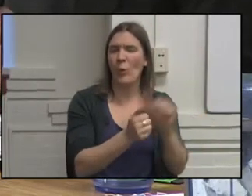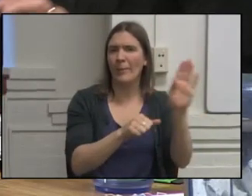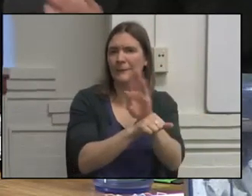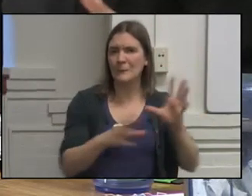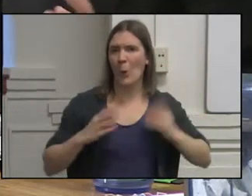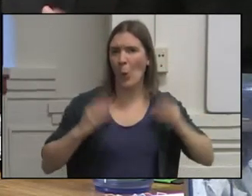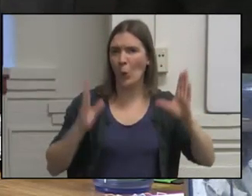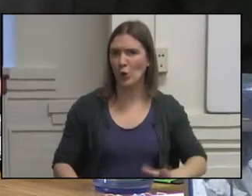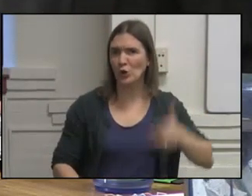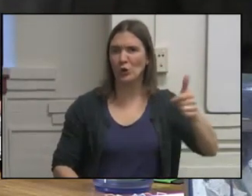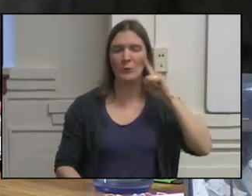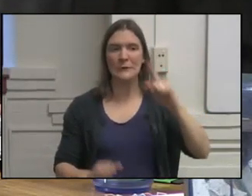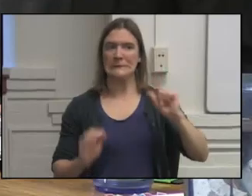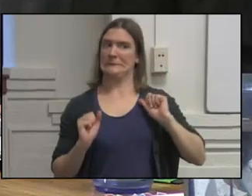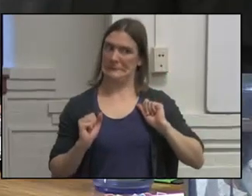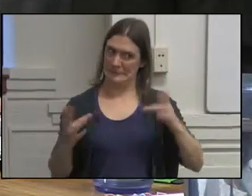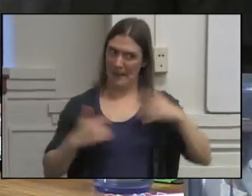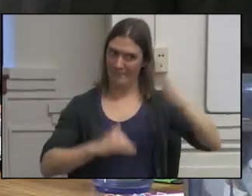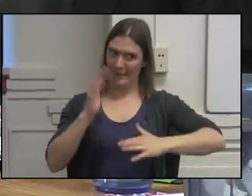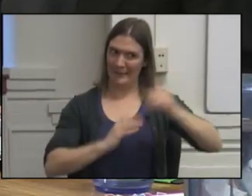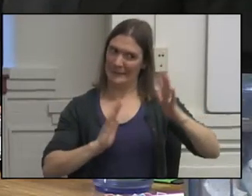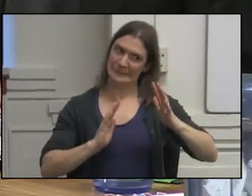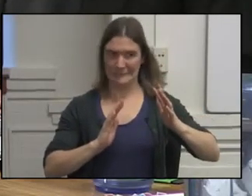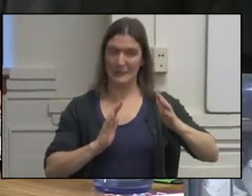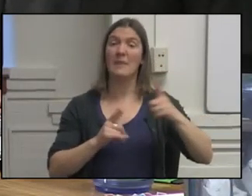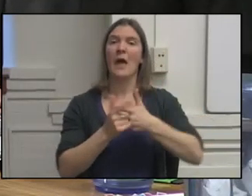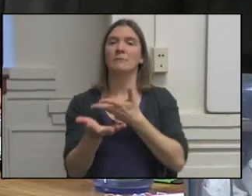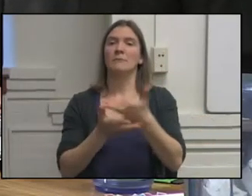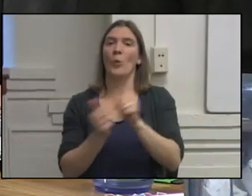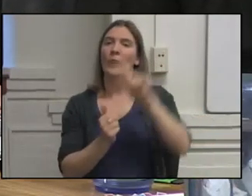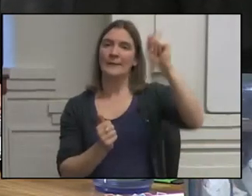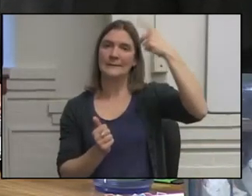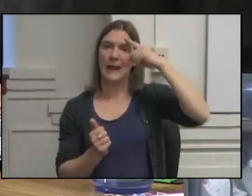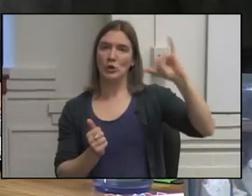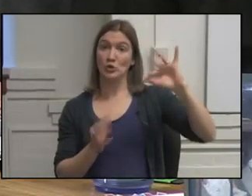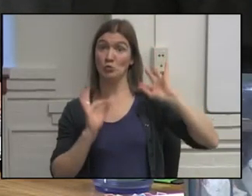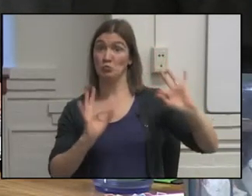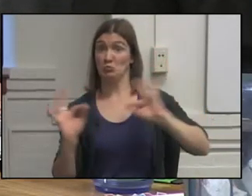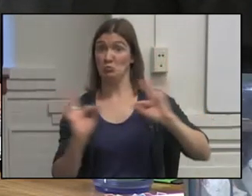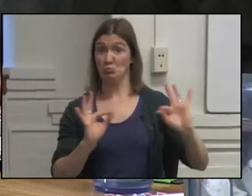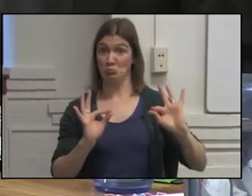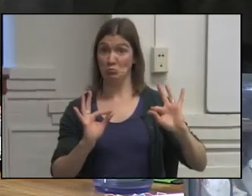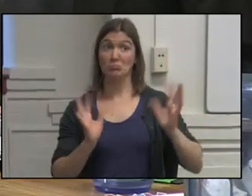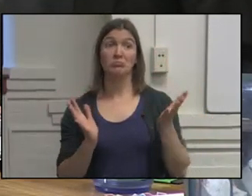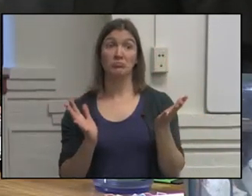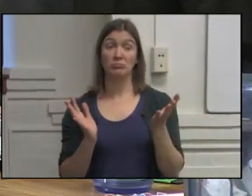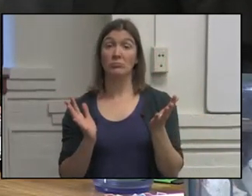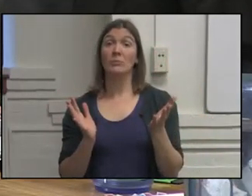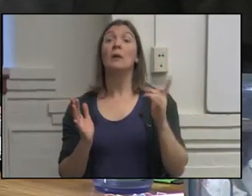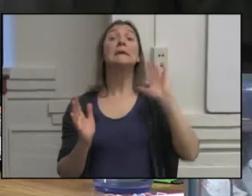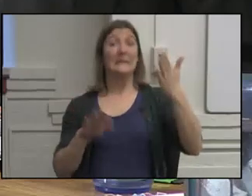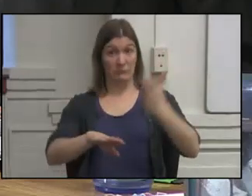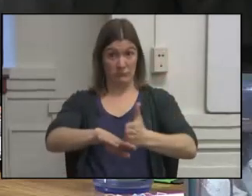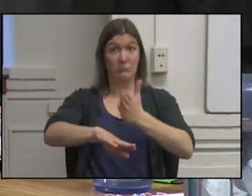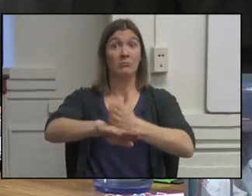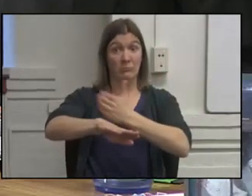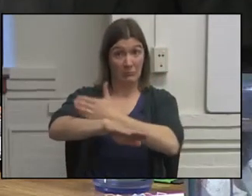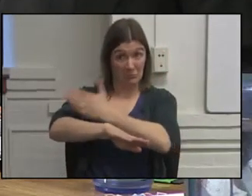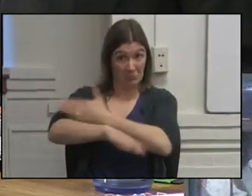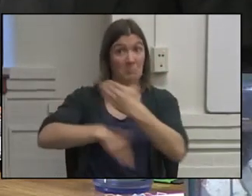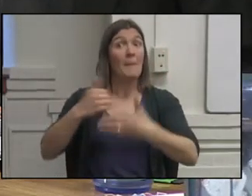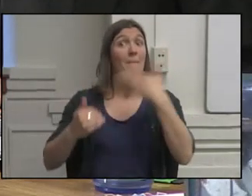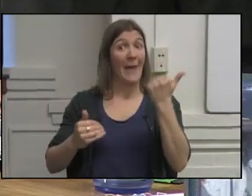matter related to the life safety issues there, as well as in communication with state officials about those. There is progress being made, but our